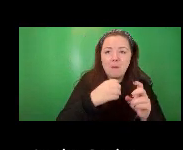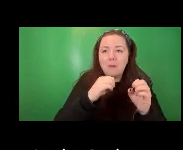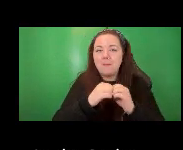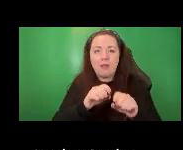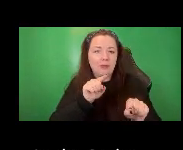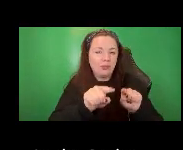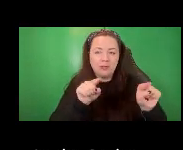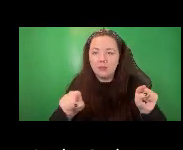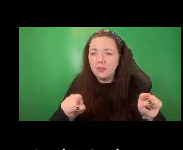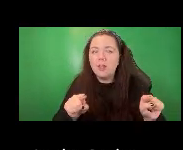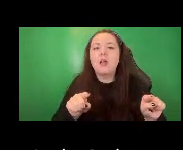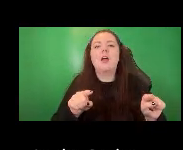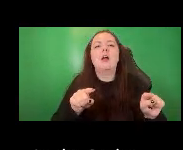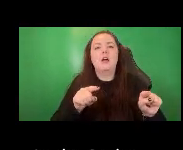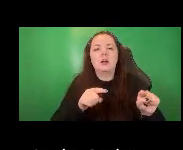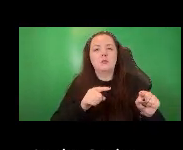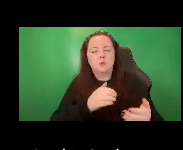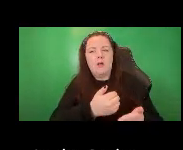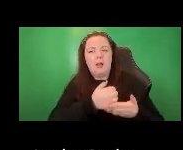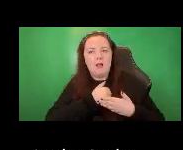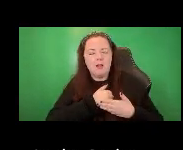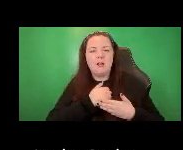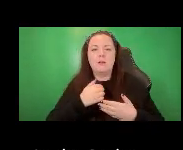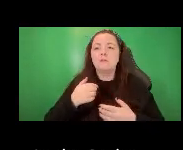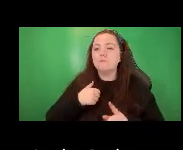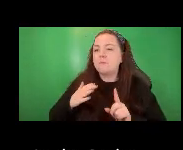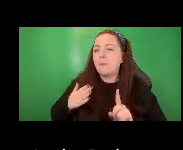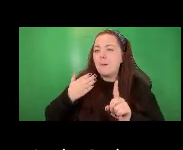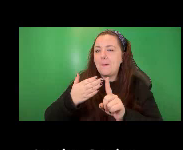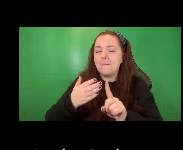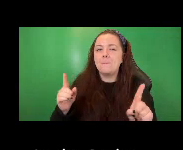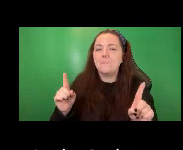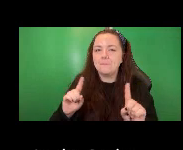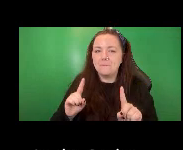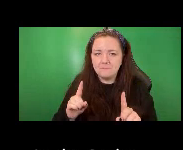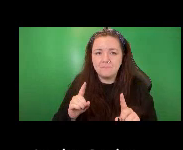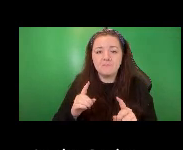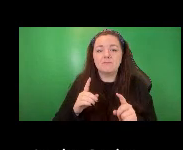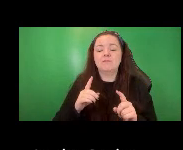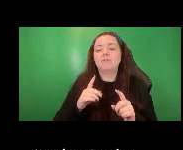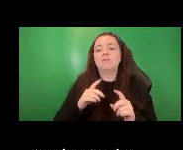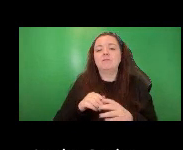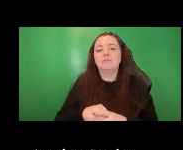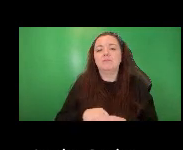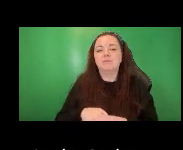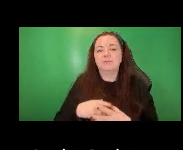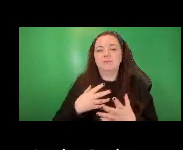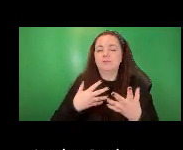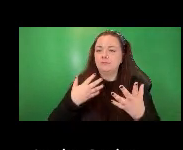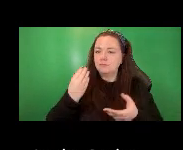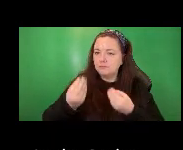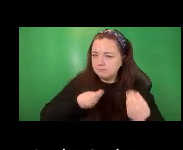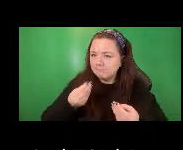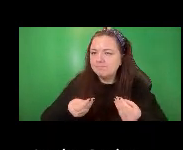is take us through a few parts of the NHS 10-year